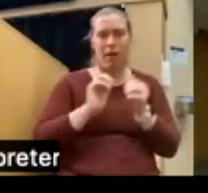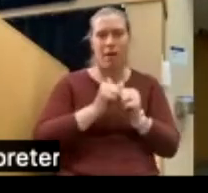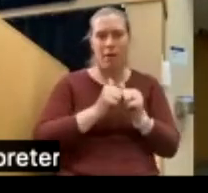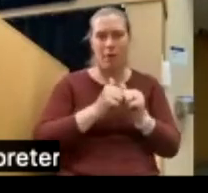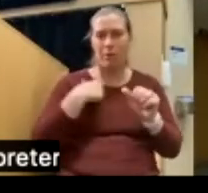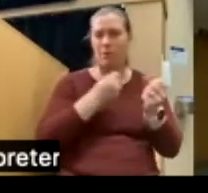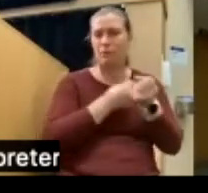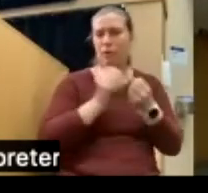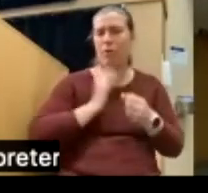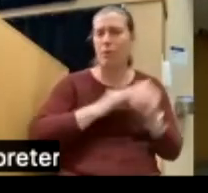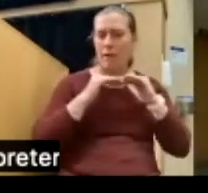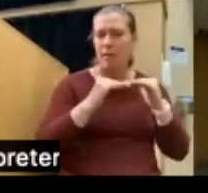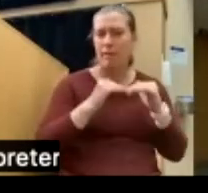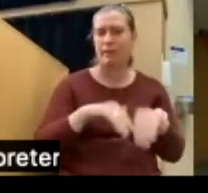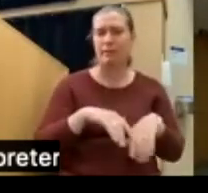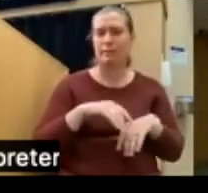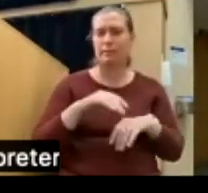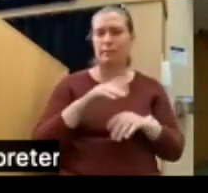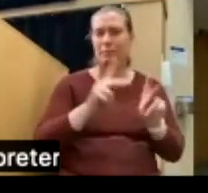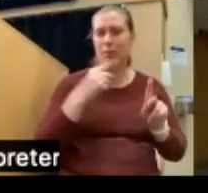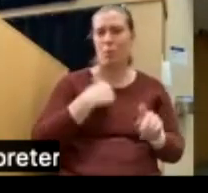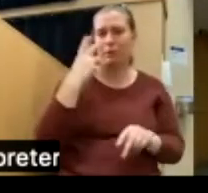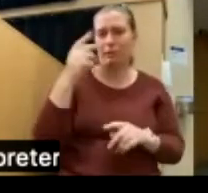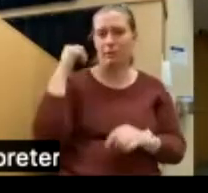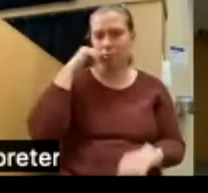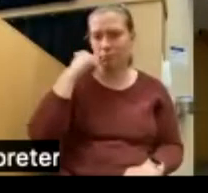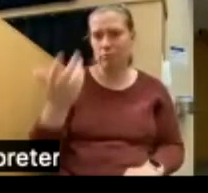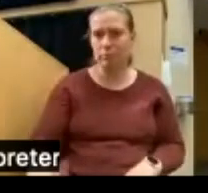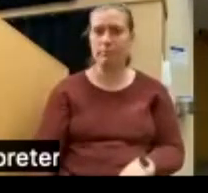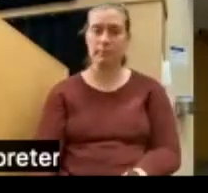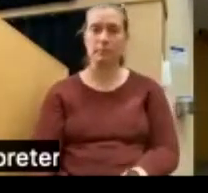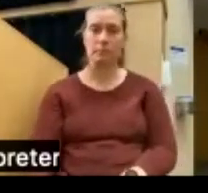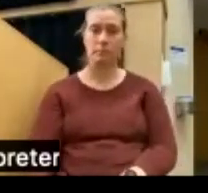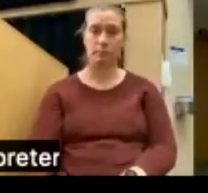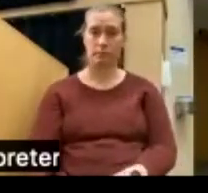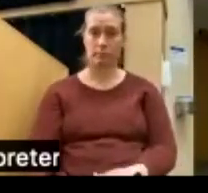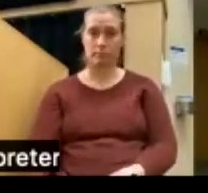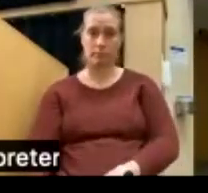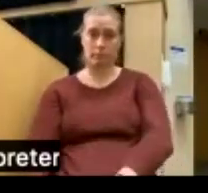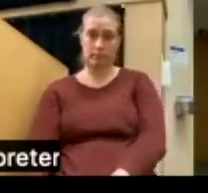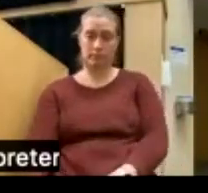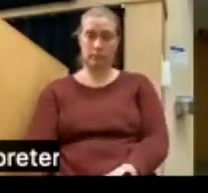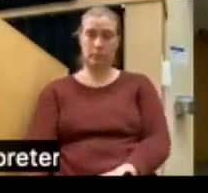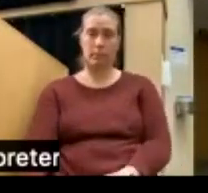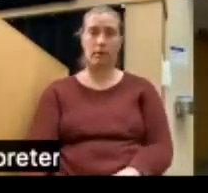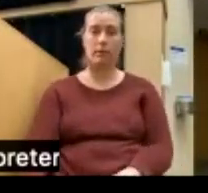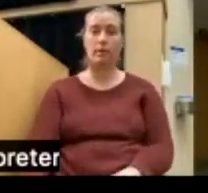and one that's always present and something that we can do a change in. So actually, the World Economic